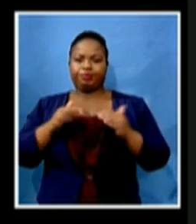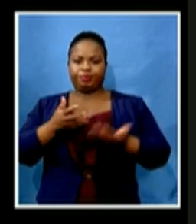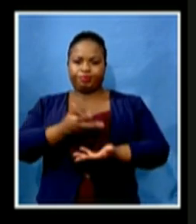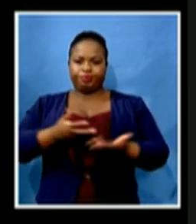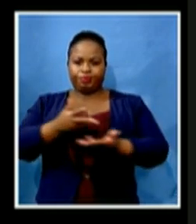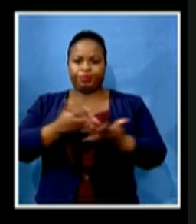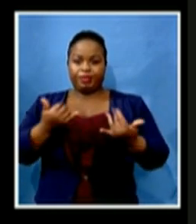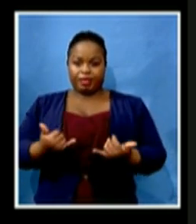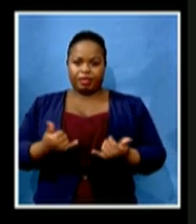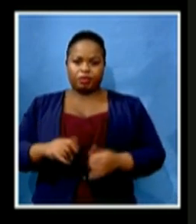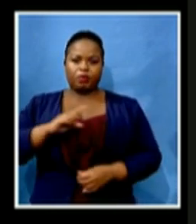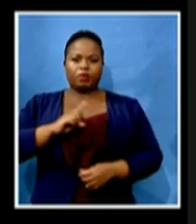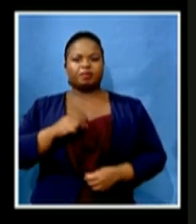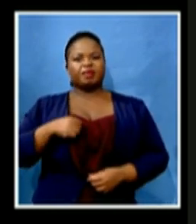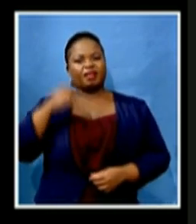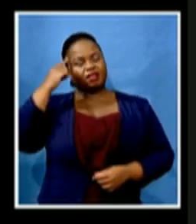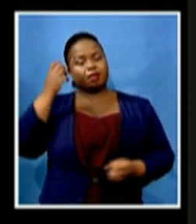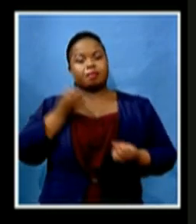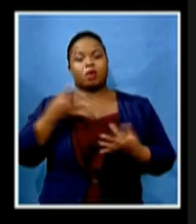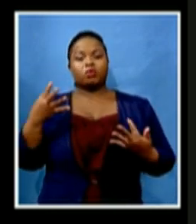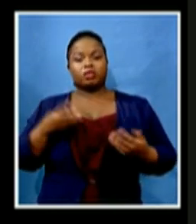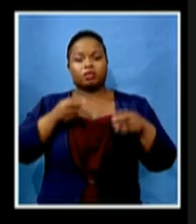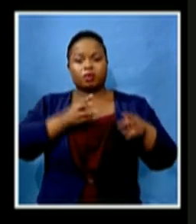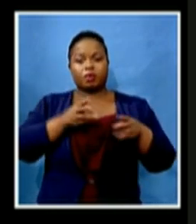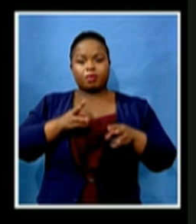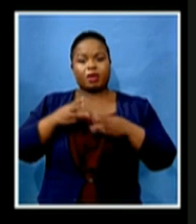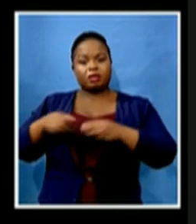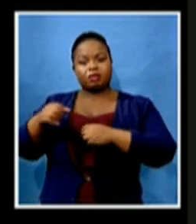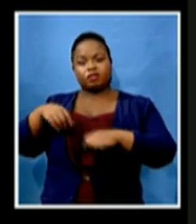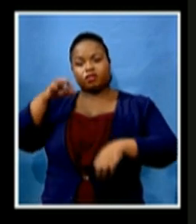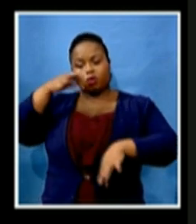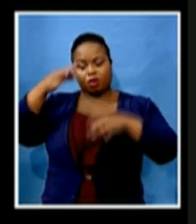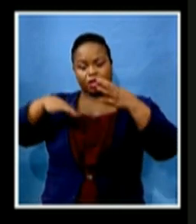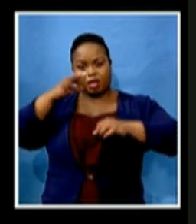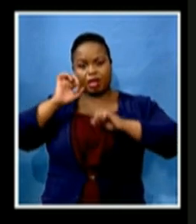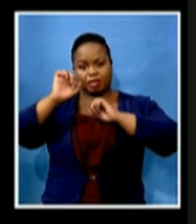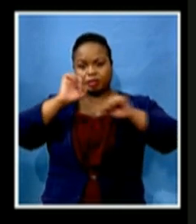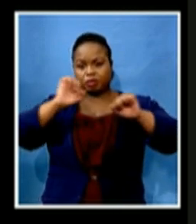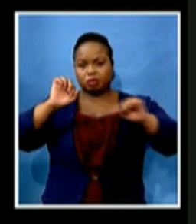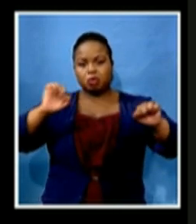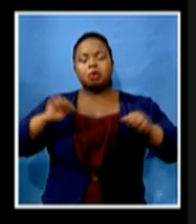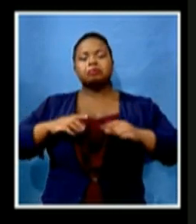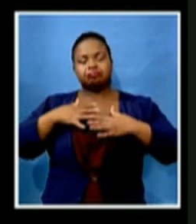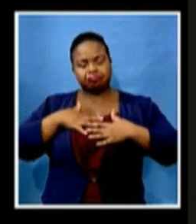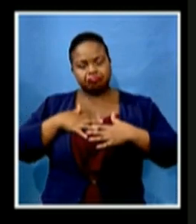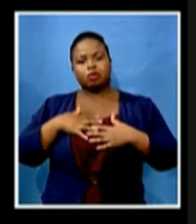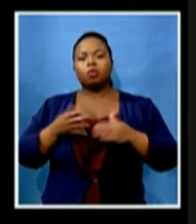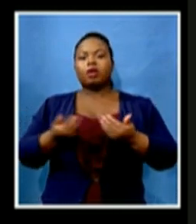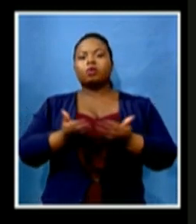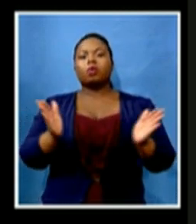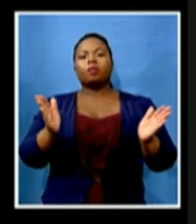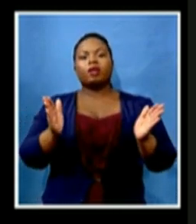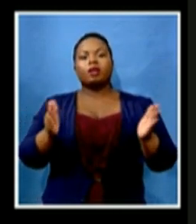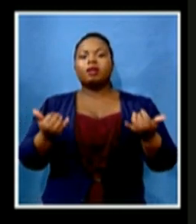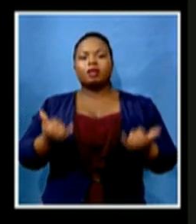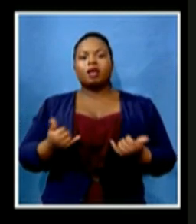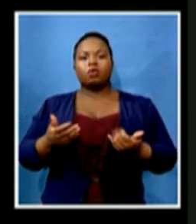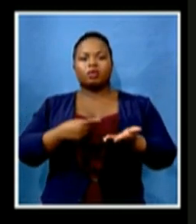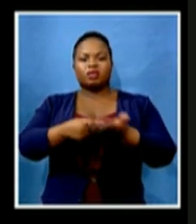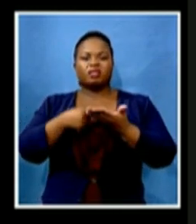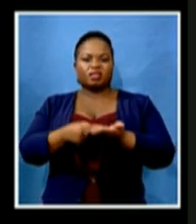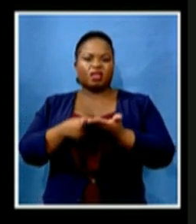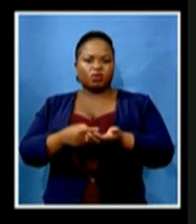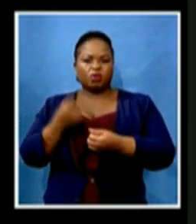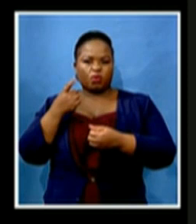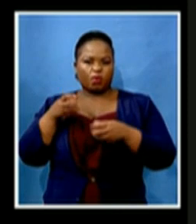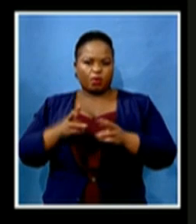really appreciate the open discussions and stuff like that. And one of the ways of taking care of uncertainty is by